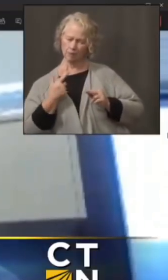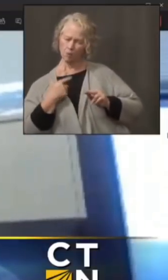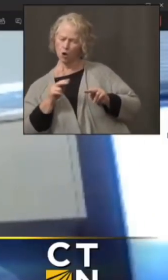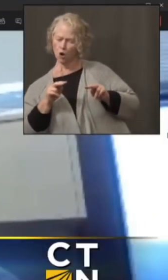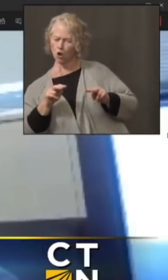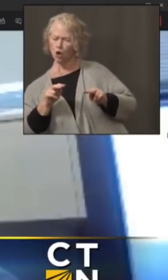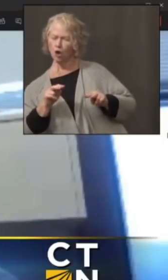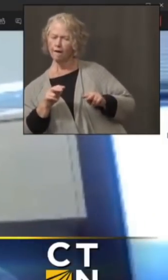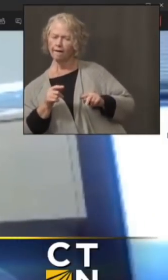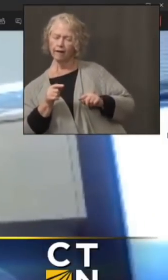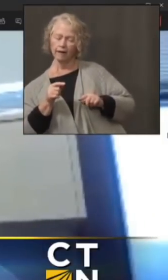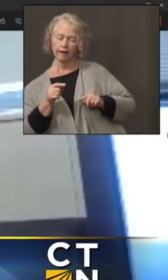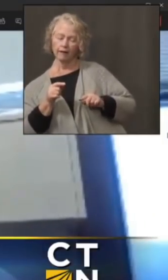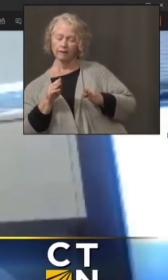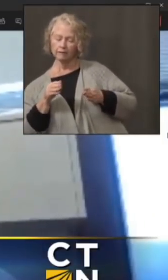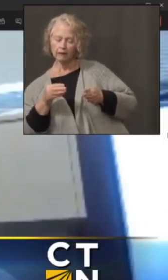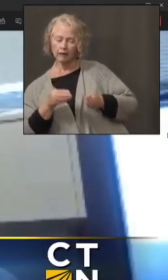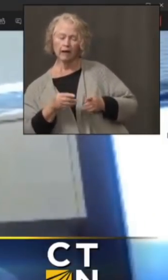some of these